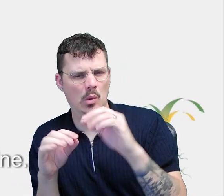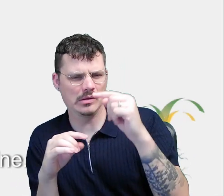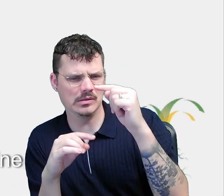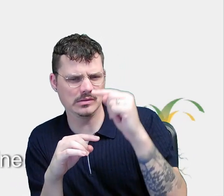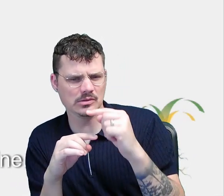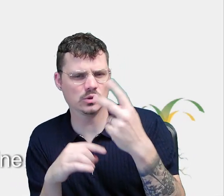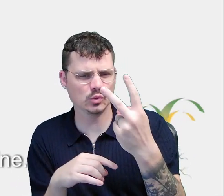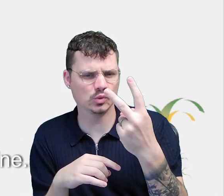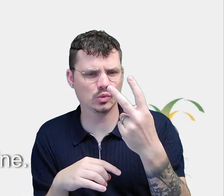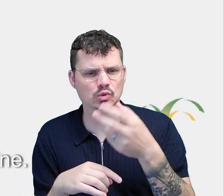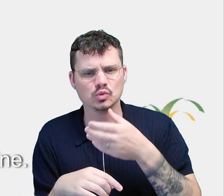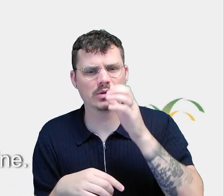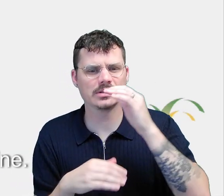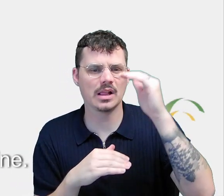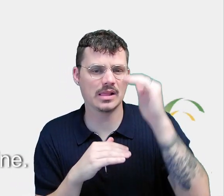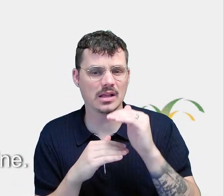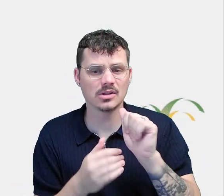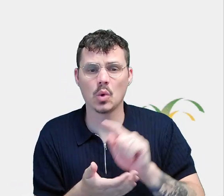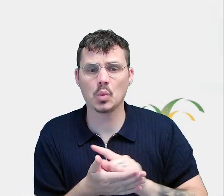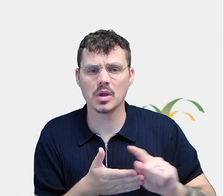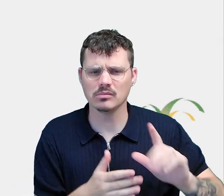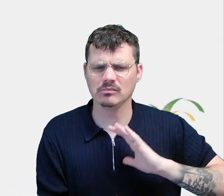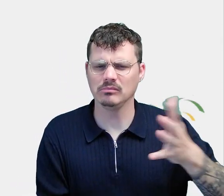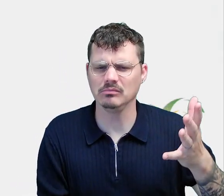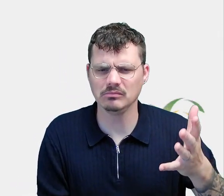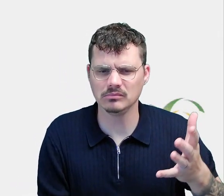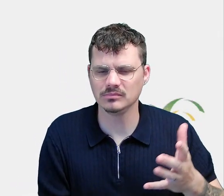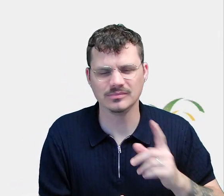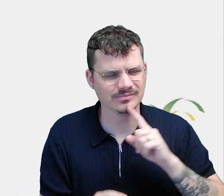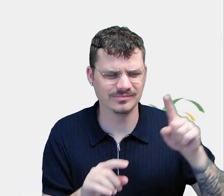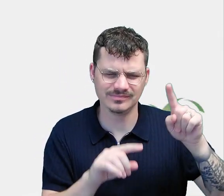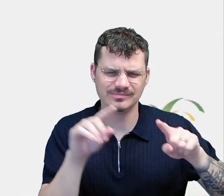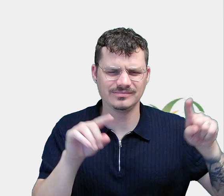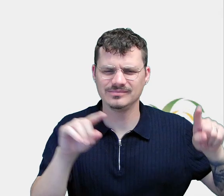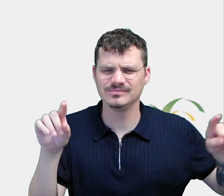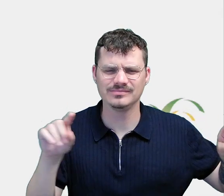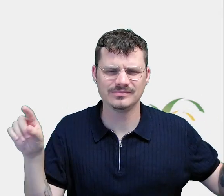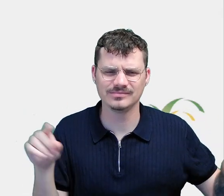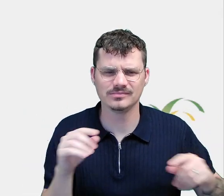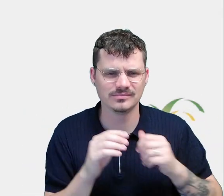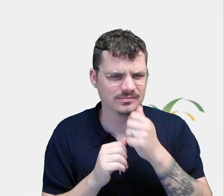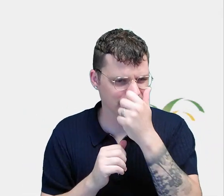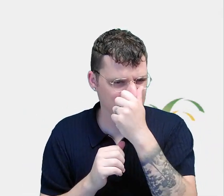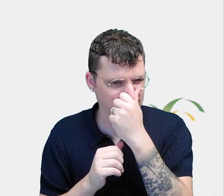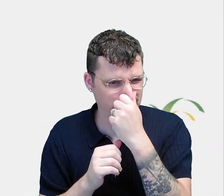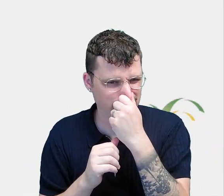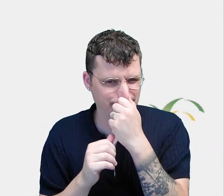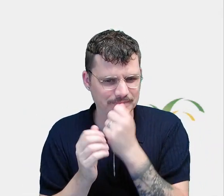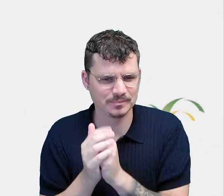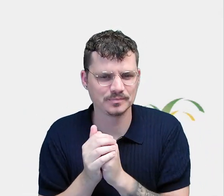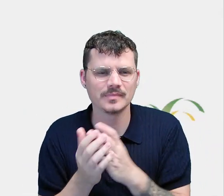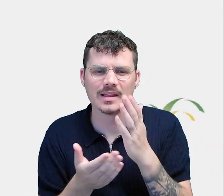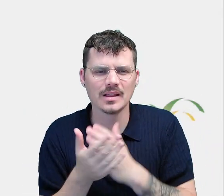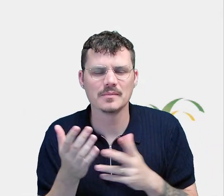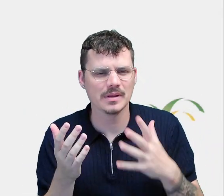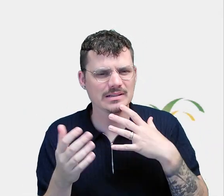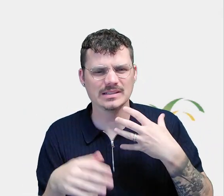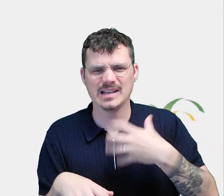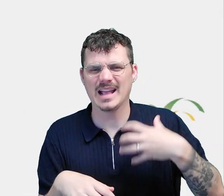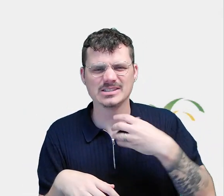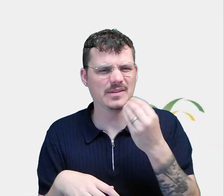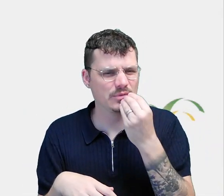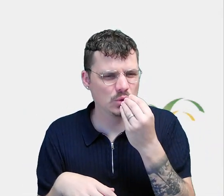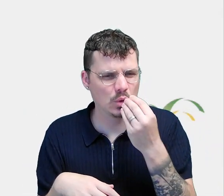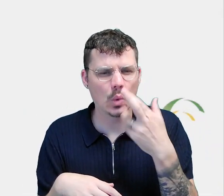use, 2 drinks or less a week, is probably fine. It's all over the place. Stay tuned. Nasty food